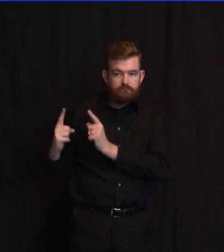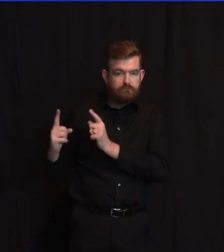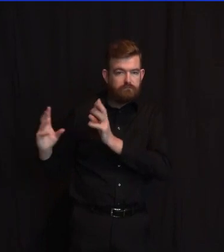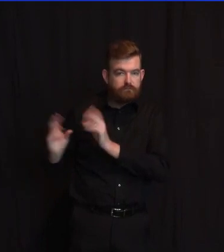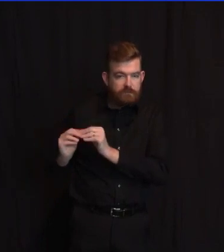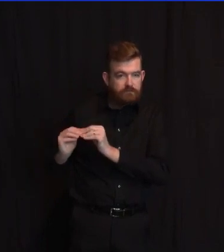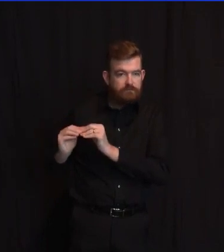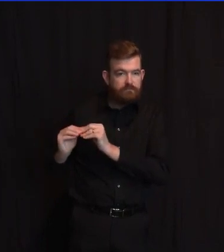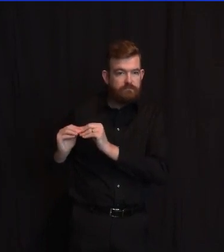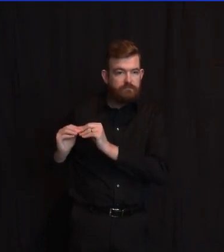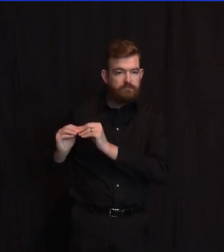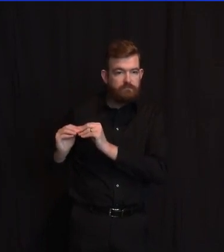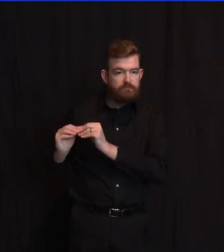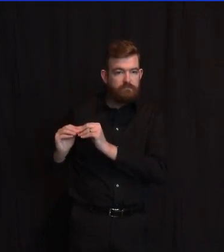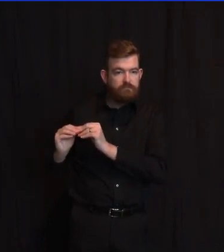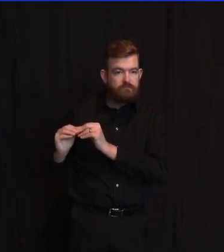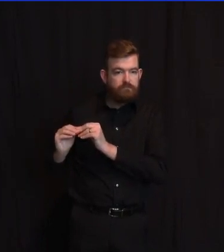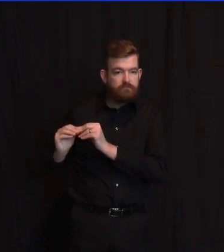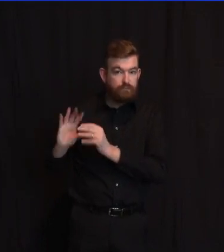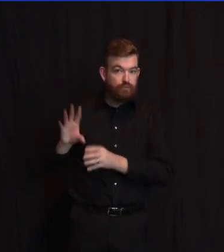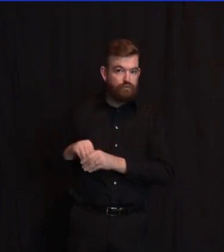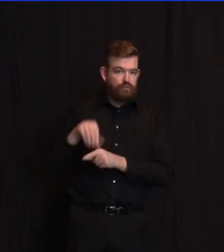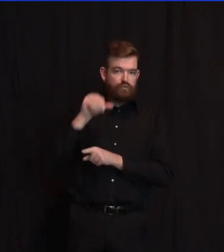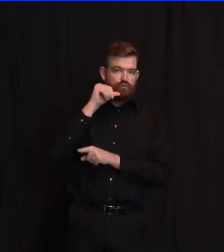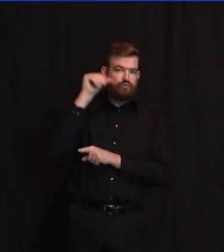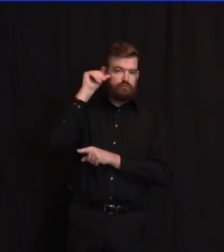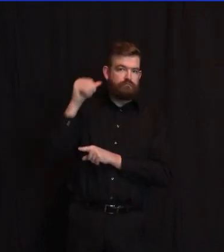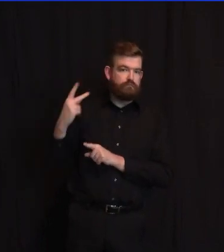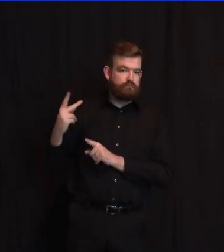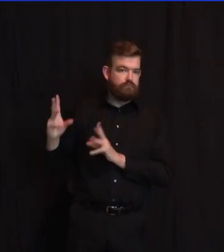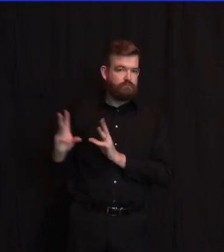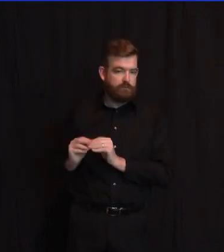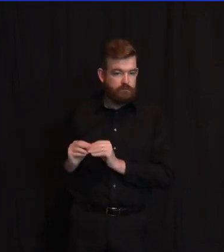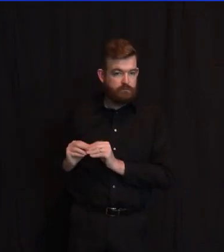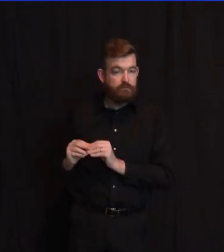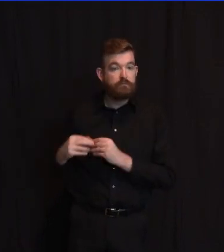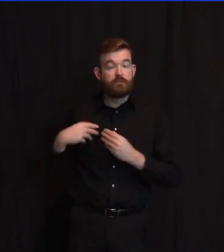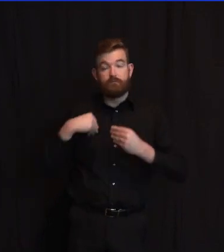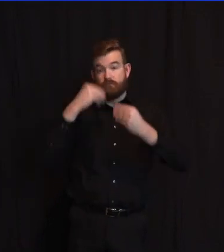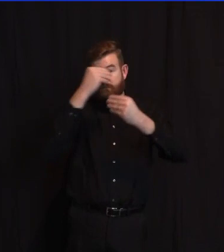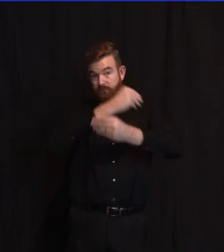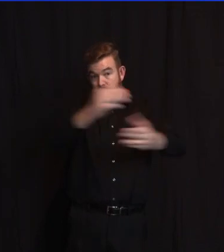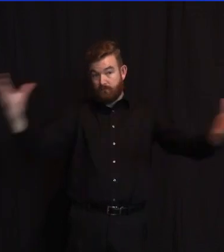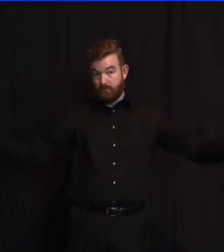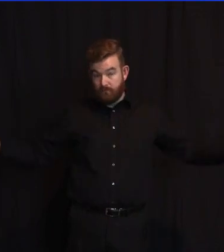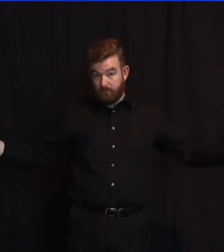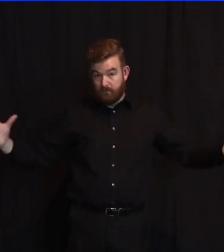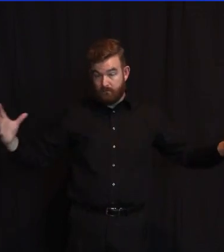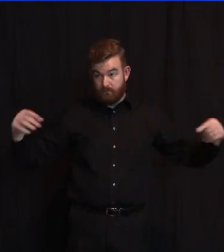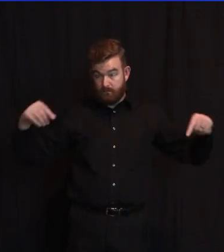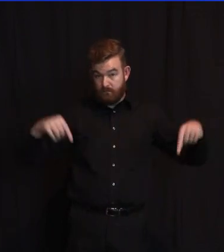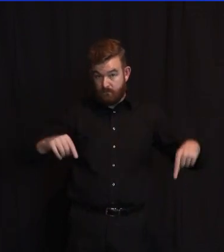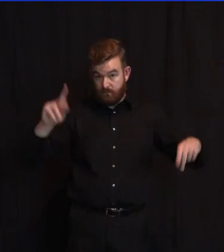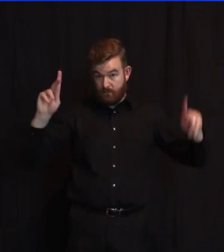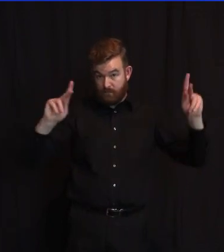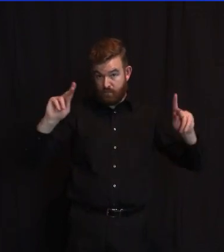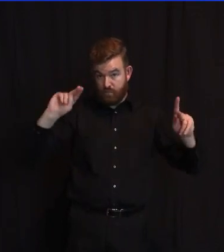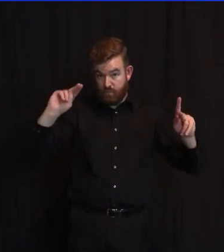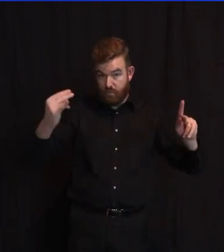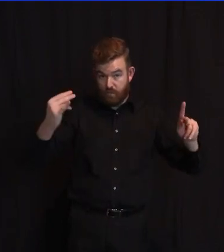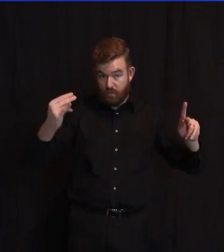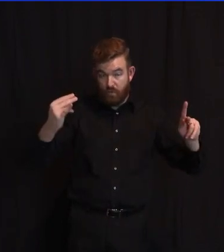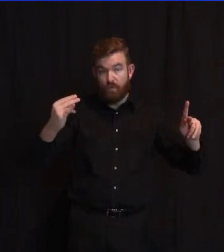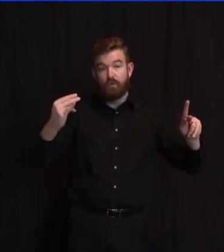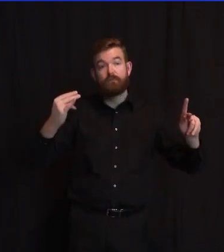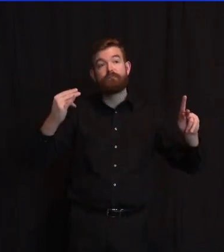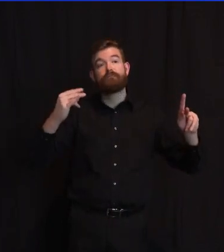and including yesterday, I just wanted to assure not only the 9 million residents in the state of New Jersey, but that every patient under any type